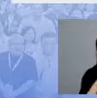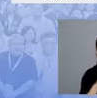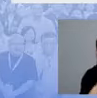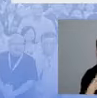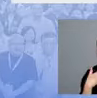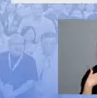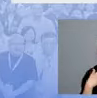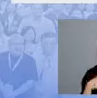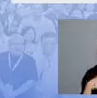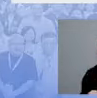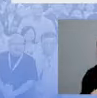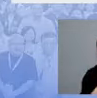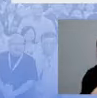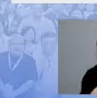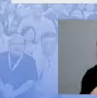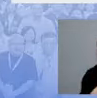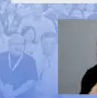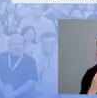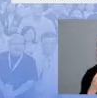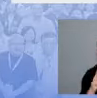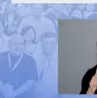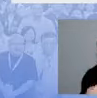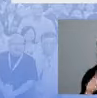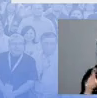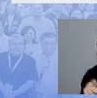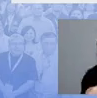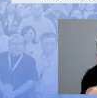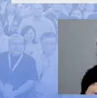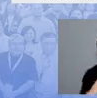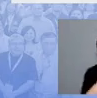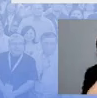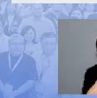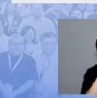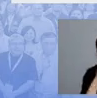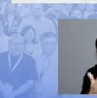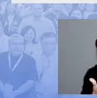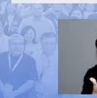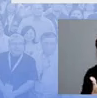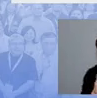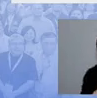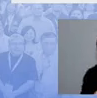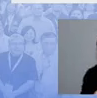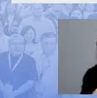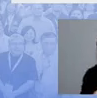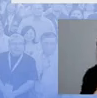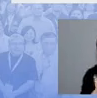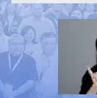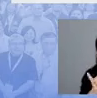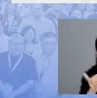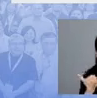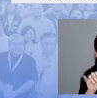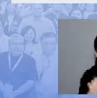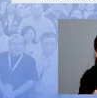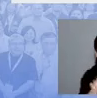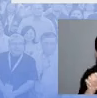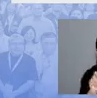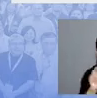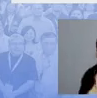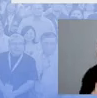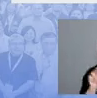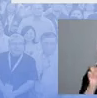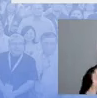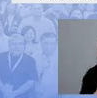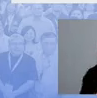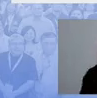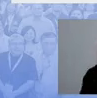doing this multidimensional poverty study to actually measure the deprivation among people. As we say, development